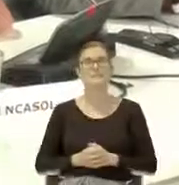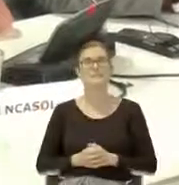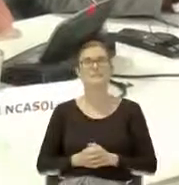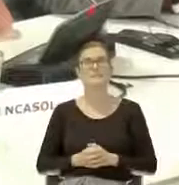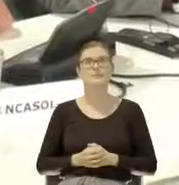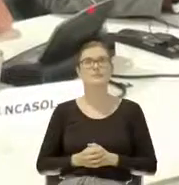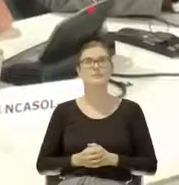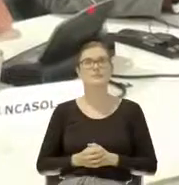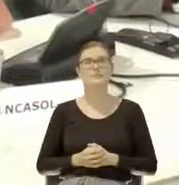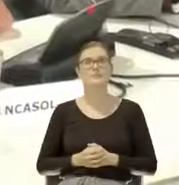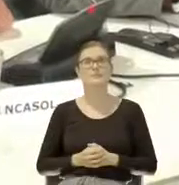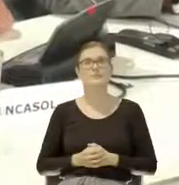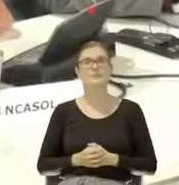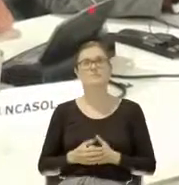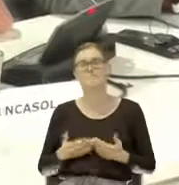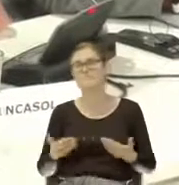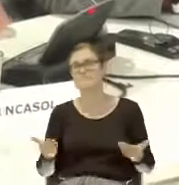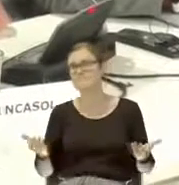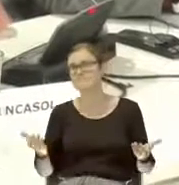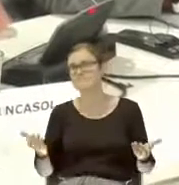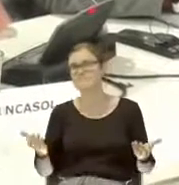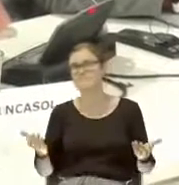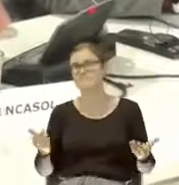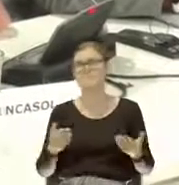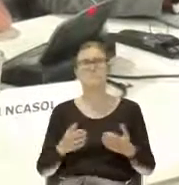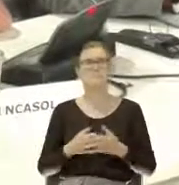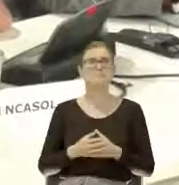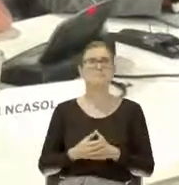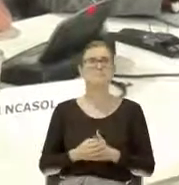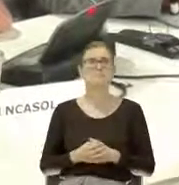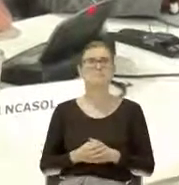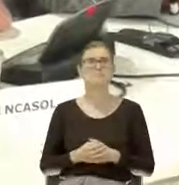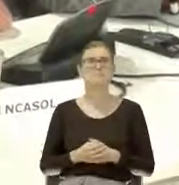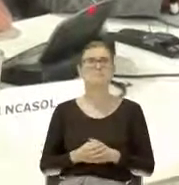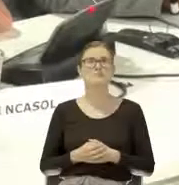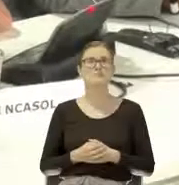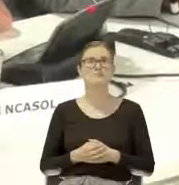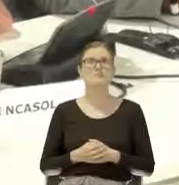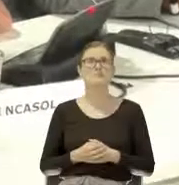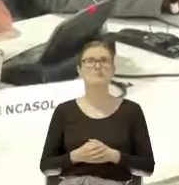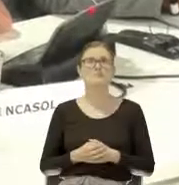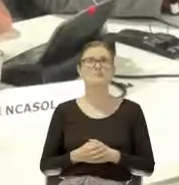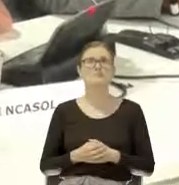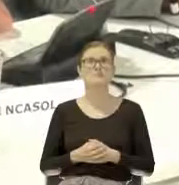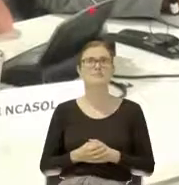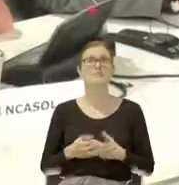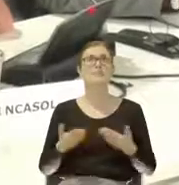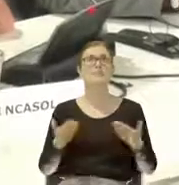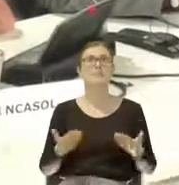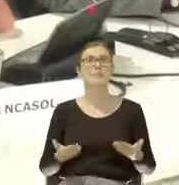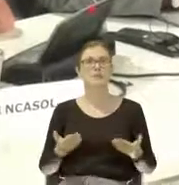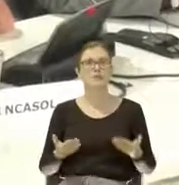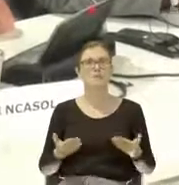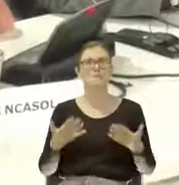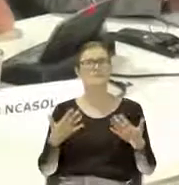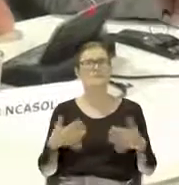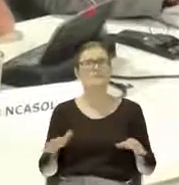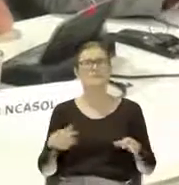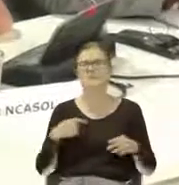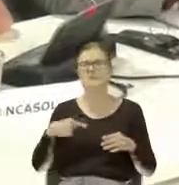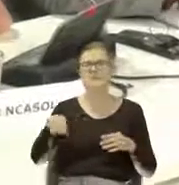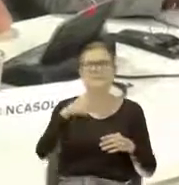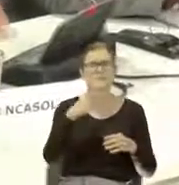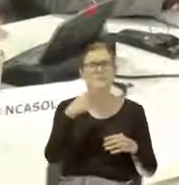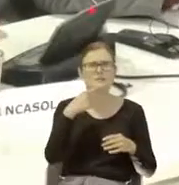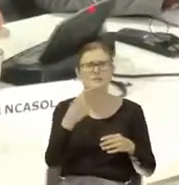new scenario, in my opinion, what we agreed in Quito is still in force. And from